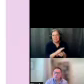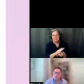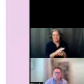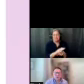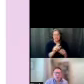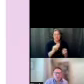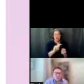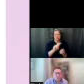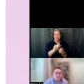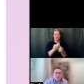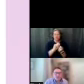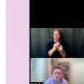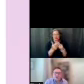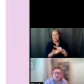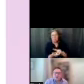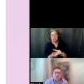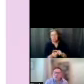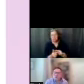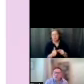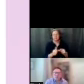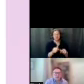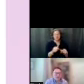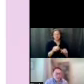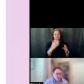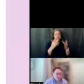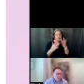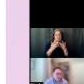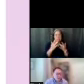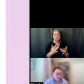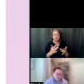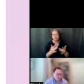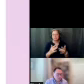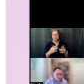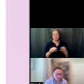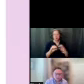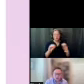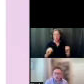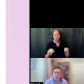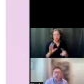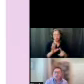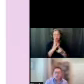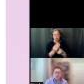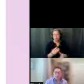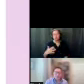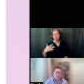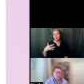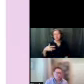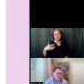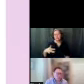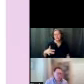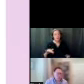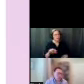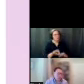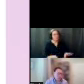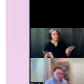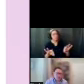cultural sensitivity. The cultural sensitivity is an important one, and I think in what we do, we continually have to